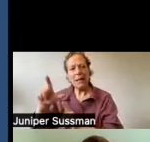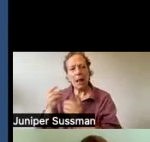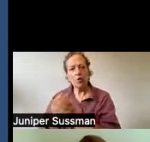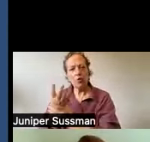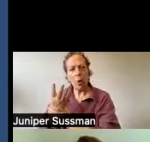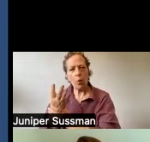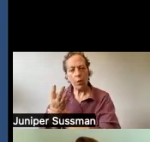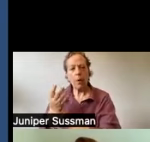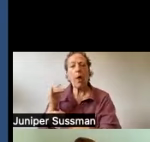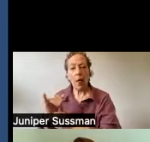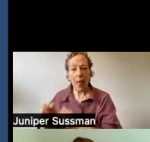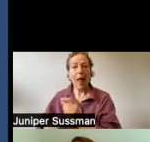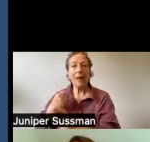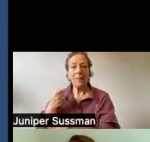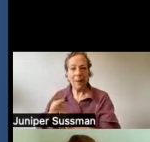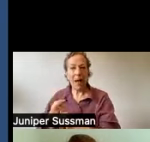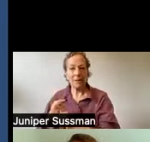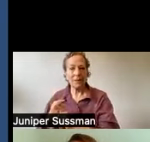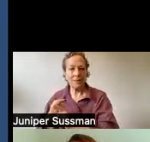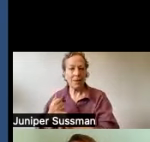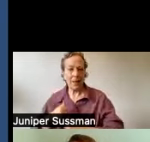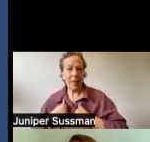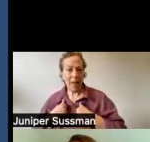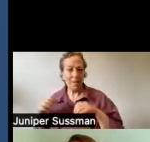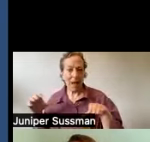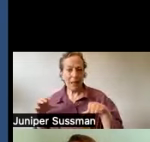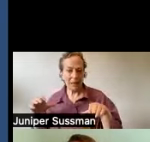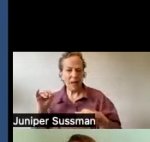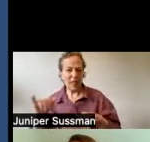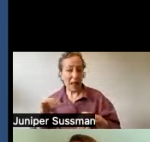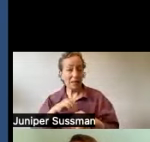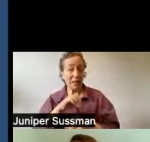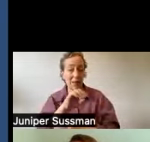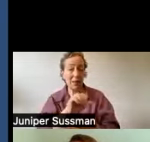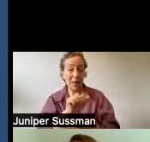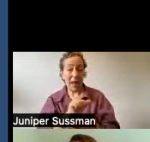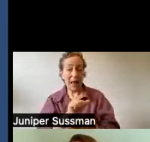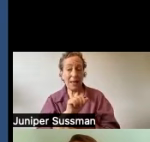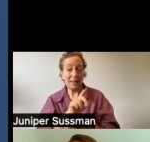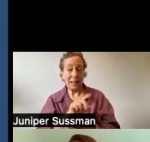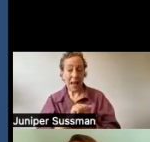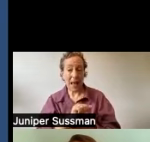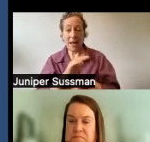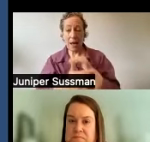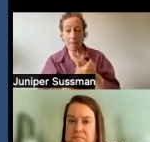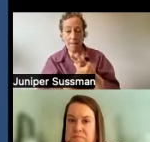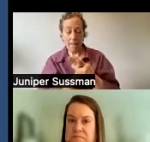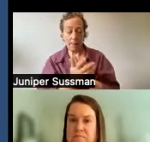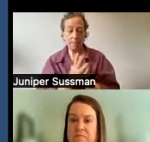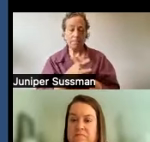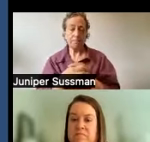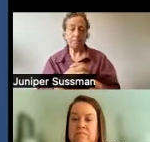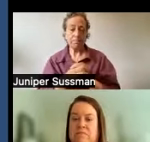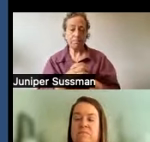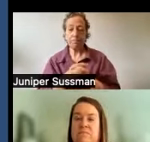activity under the ADA as amended. We know that we can argue that we consider the